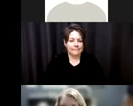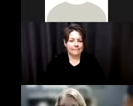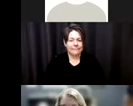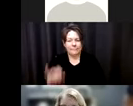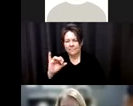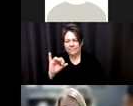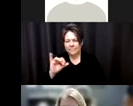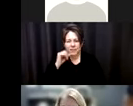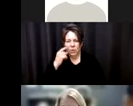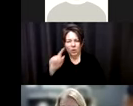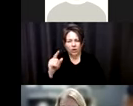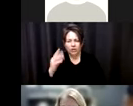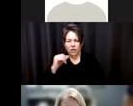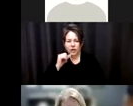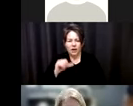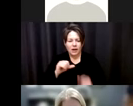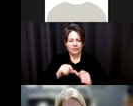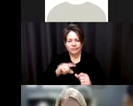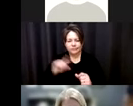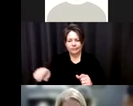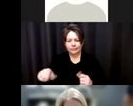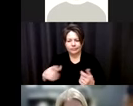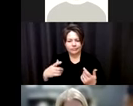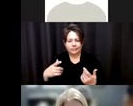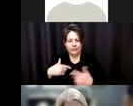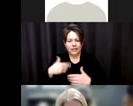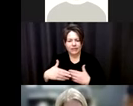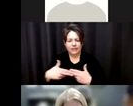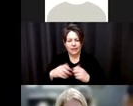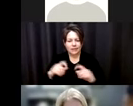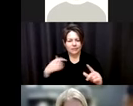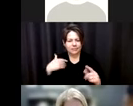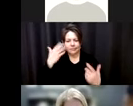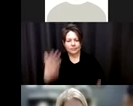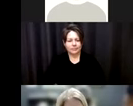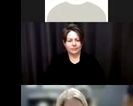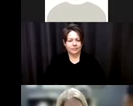Okay, I'm not really sure why this isn't letting me advance. Let me try this.